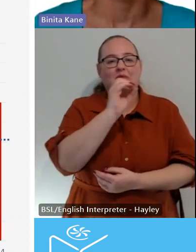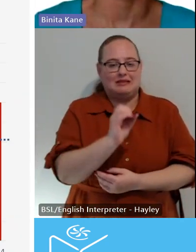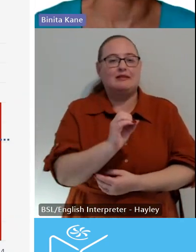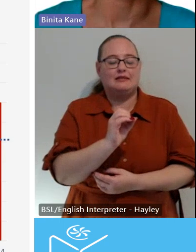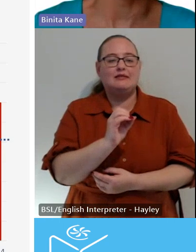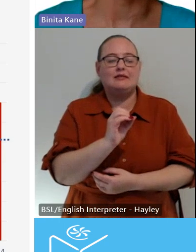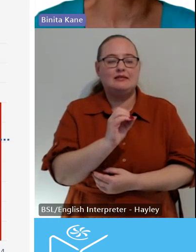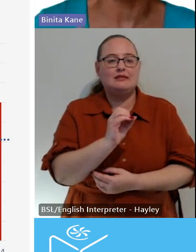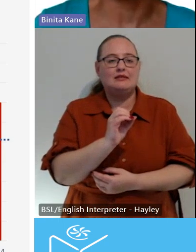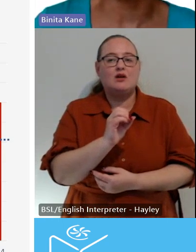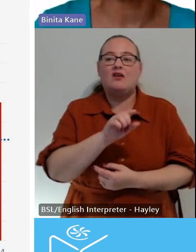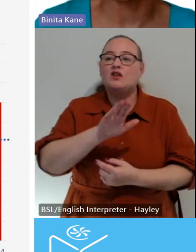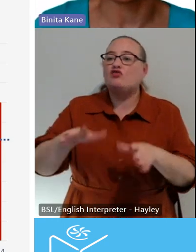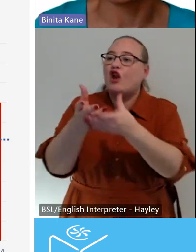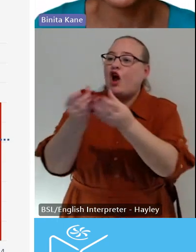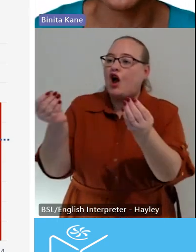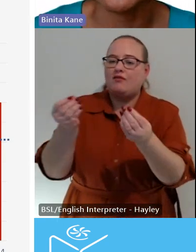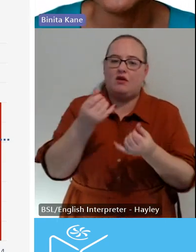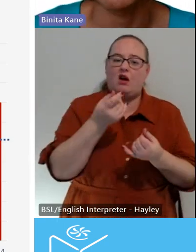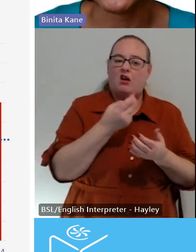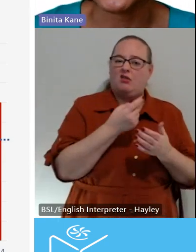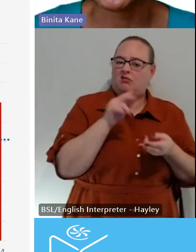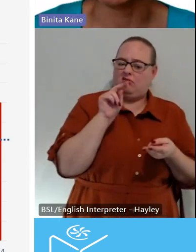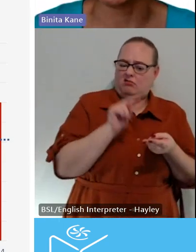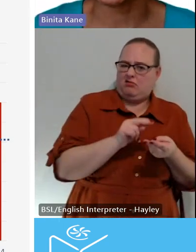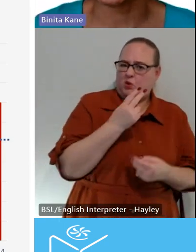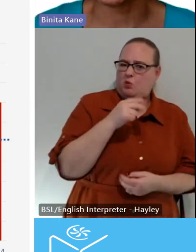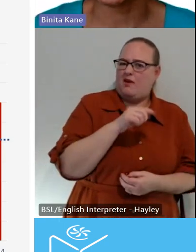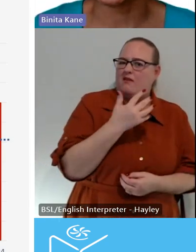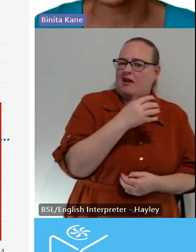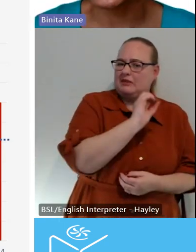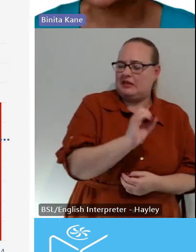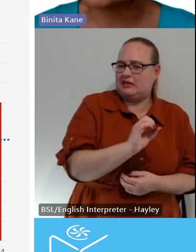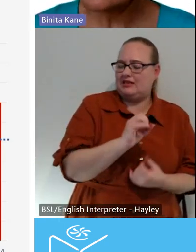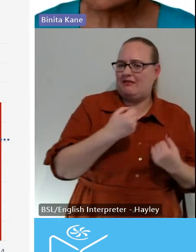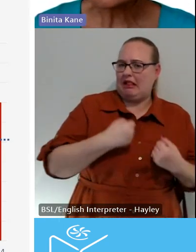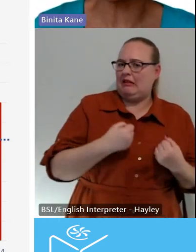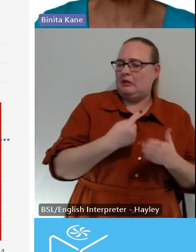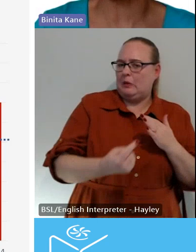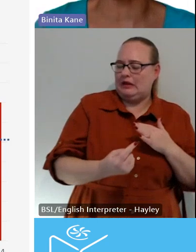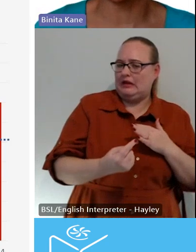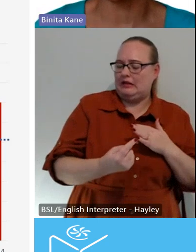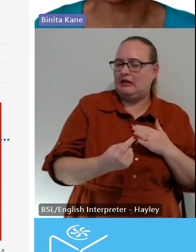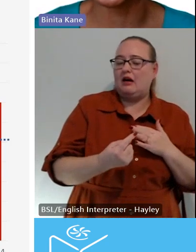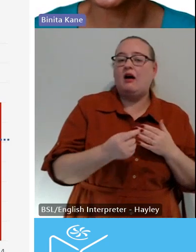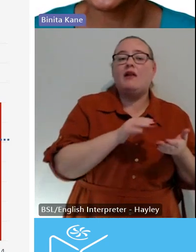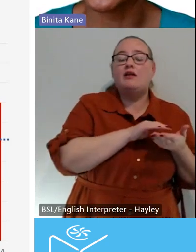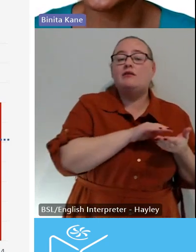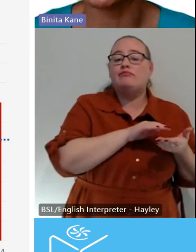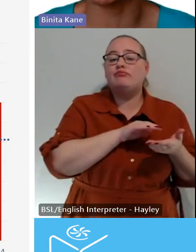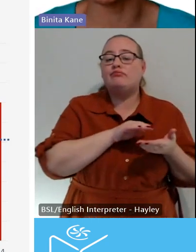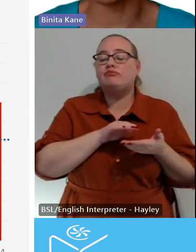absences. And that was quite a steady figure between 2015 and 2019. If we exclude